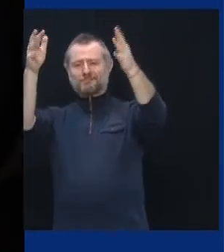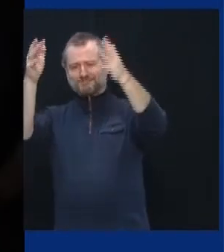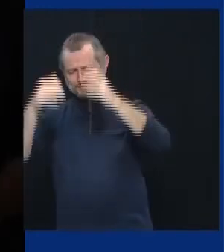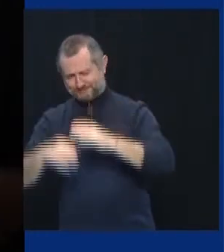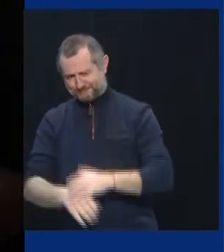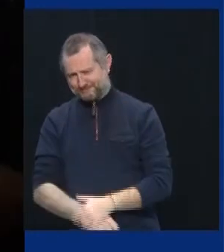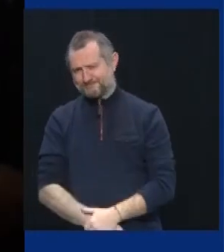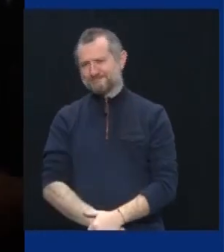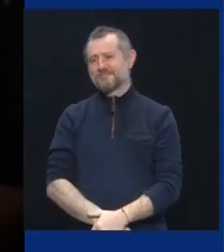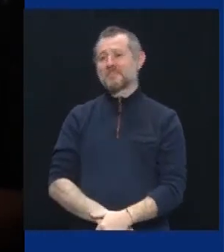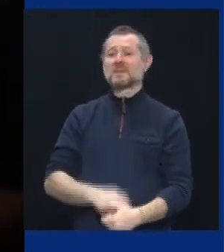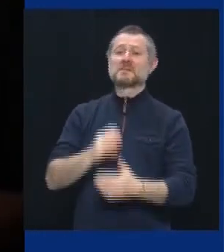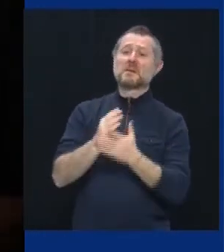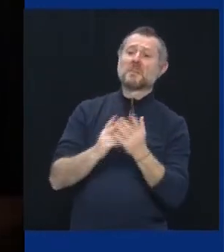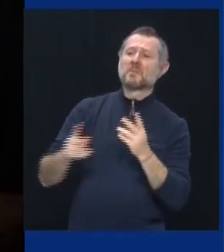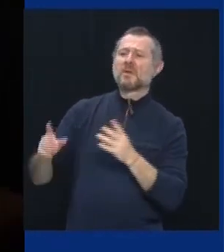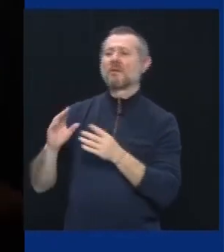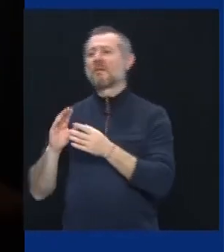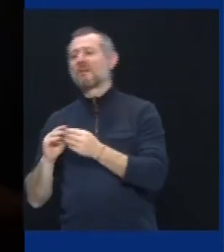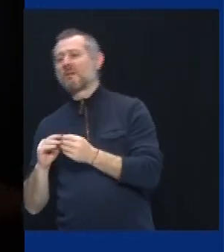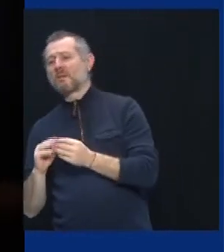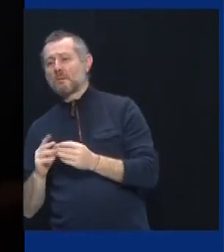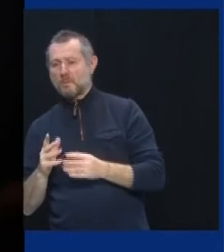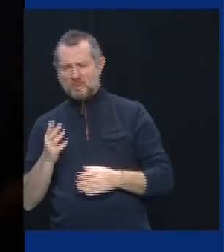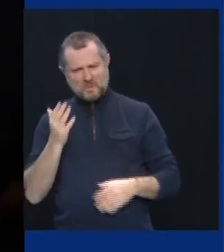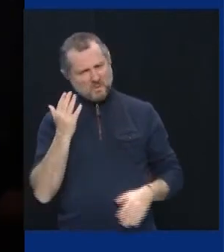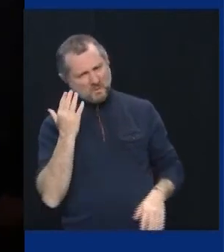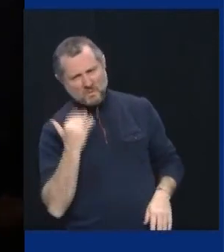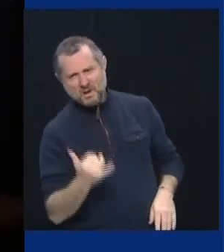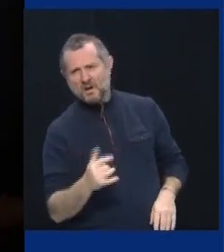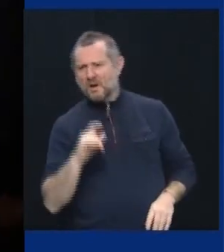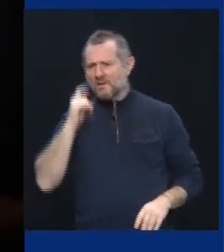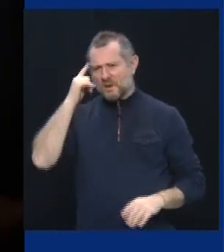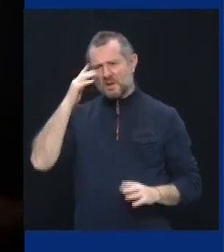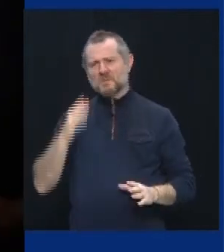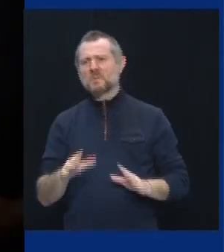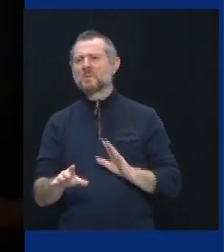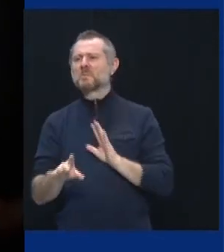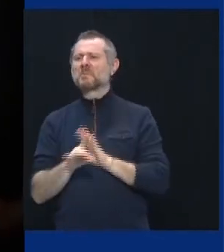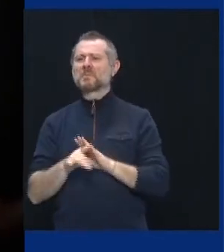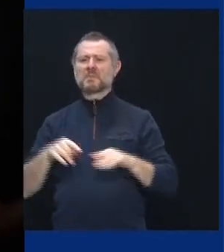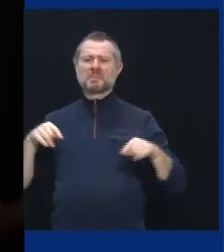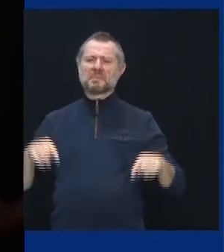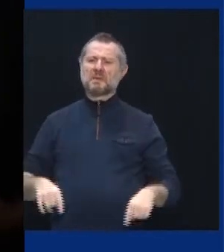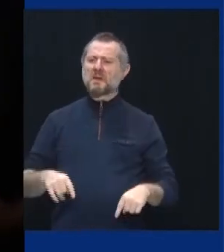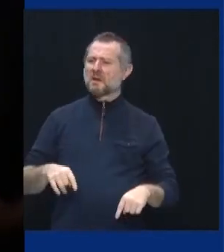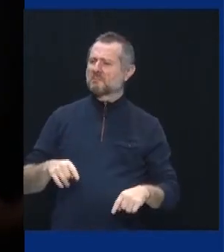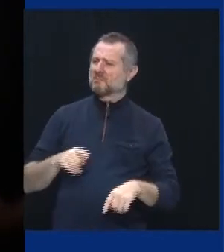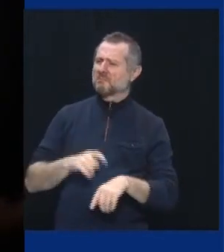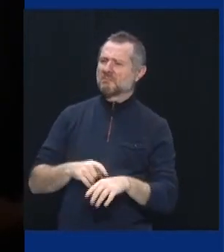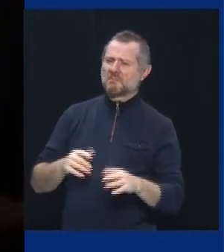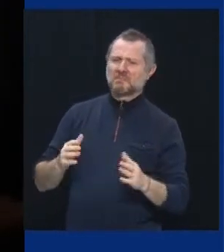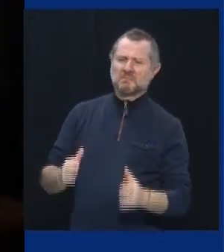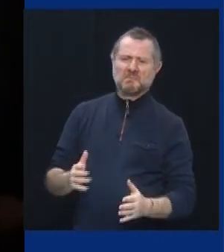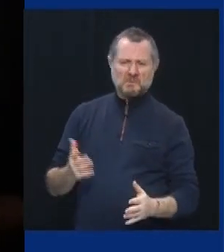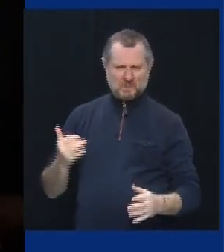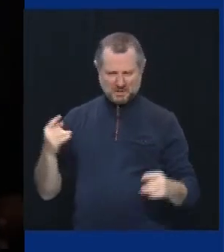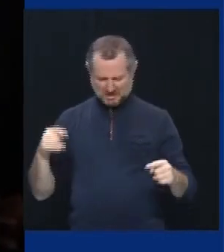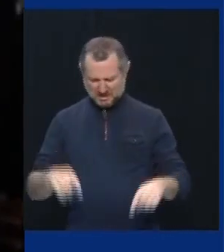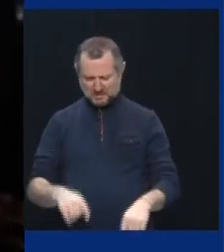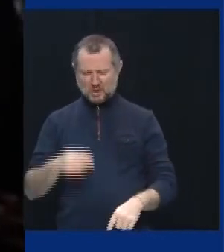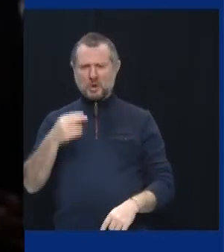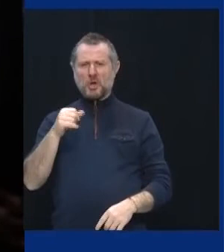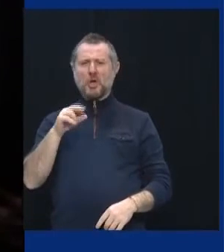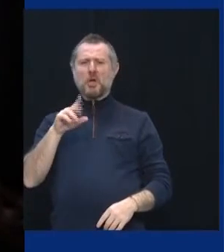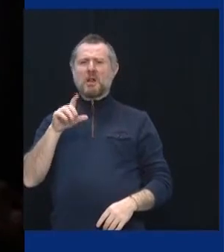Now, some people must say, well, why would the governor pick a time like this to be coming to hospital to Harlem to be getting a